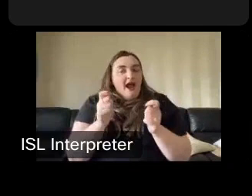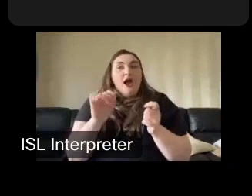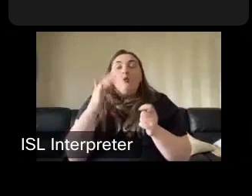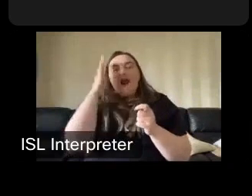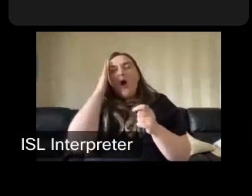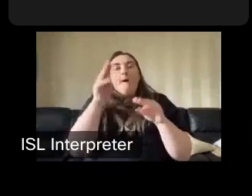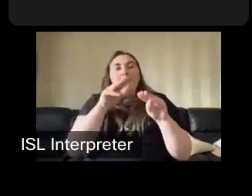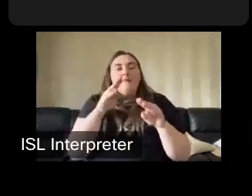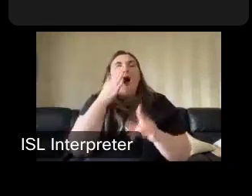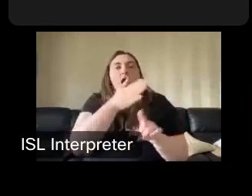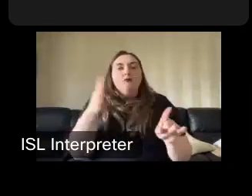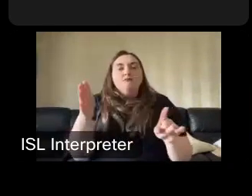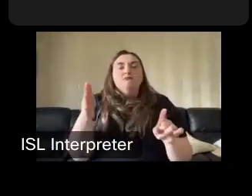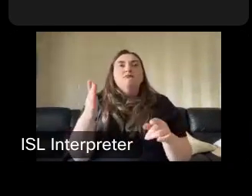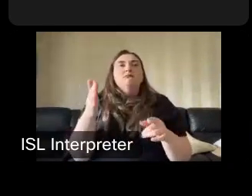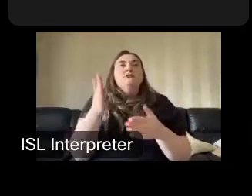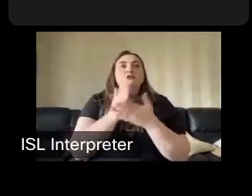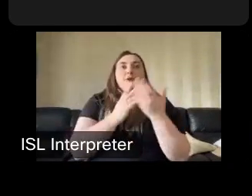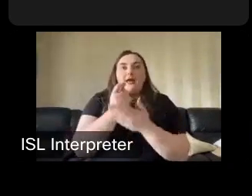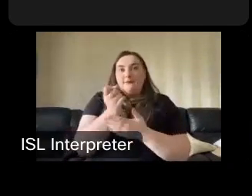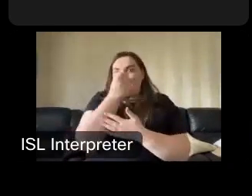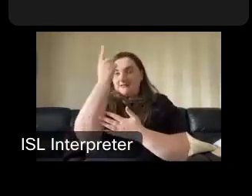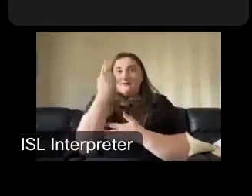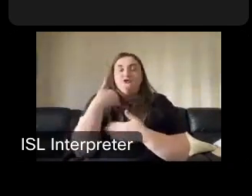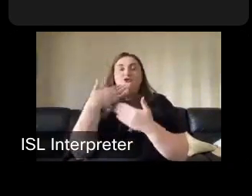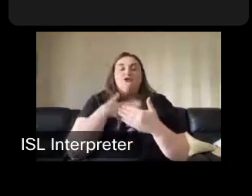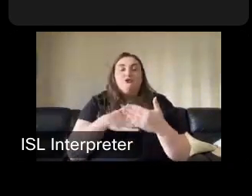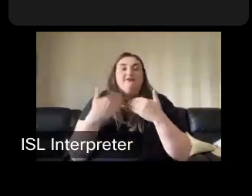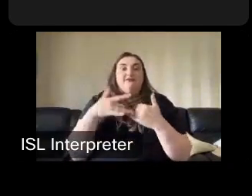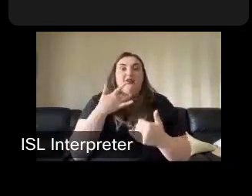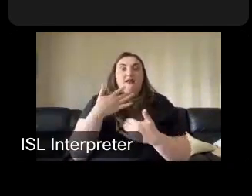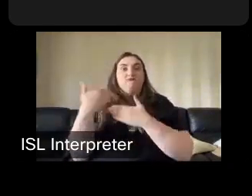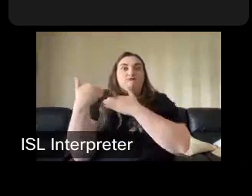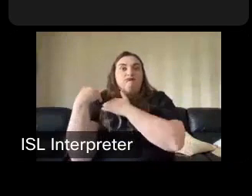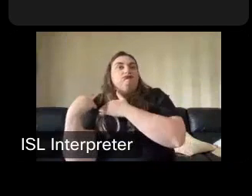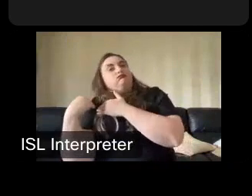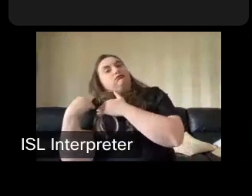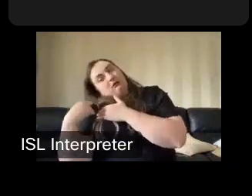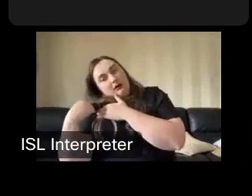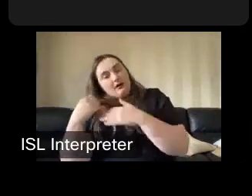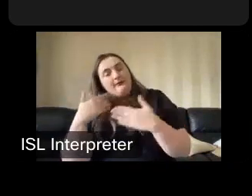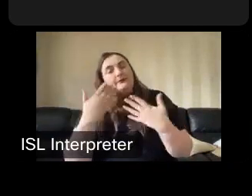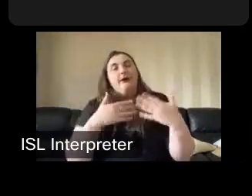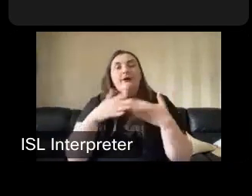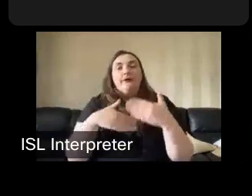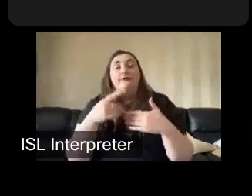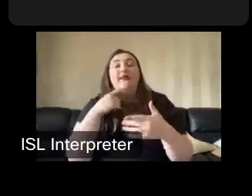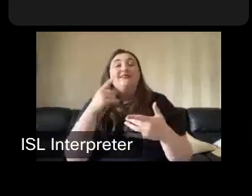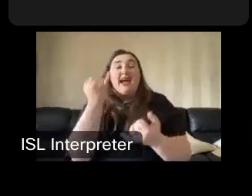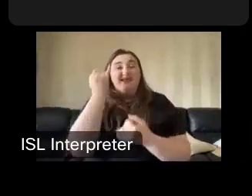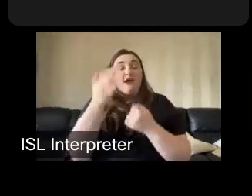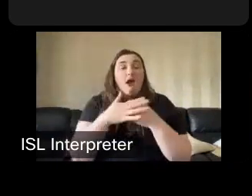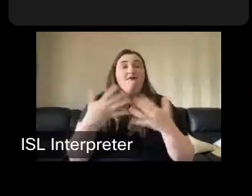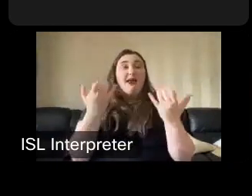around somewhat invisibly burdened down. This idea of an invisible rucksack just burdening